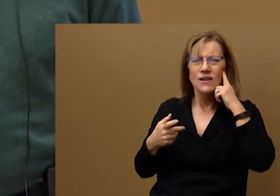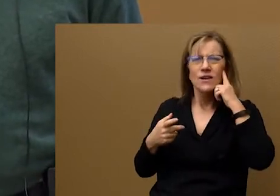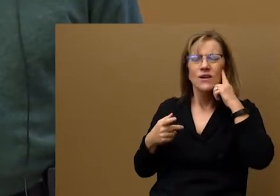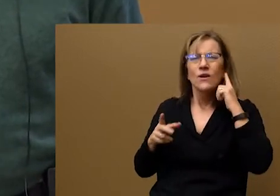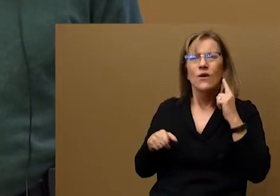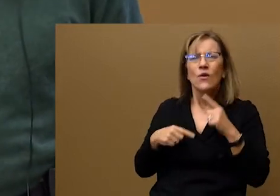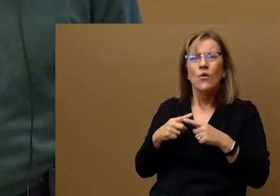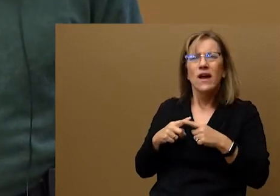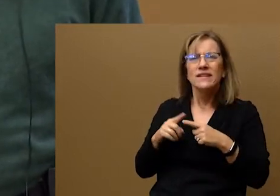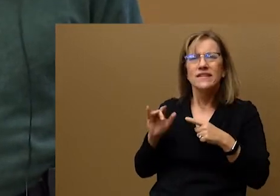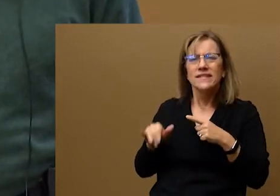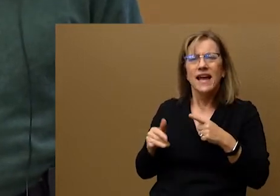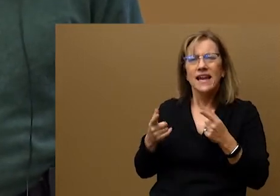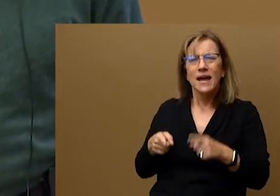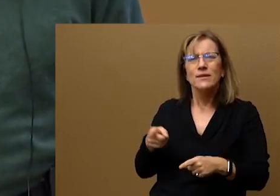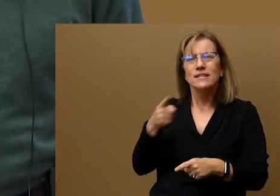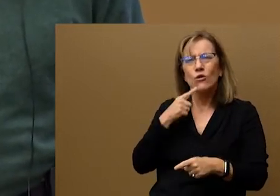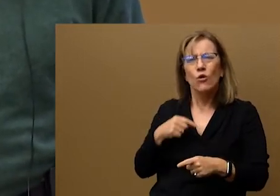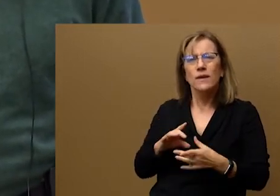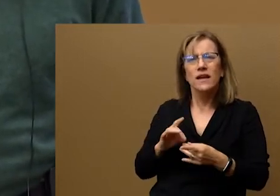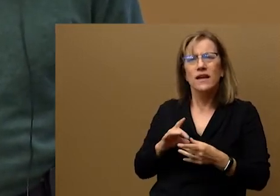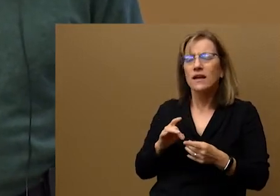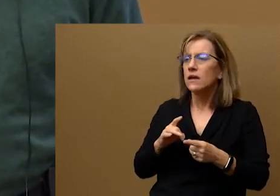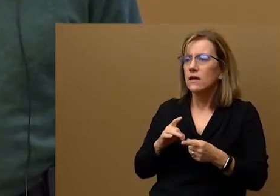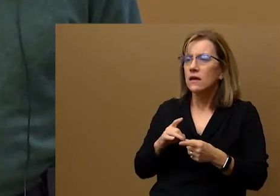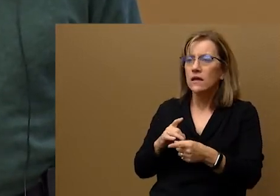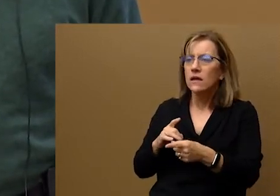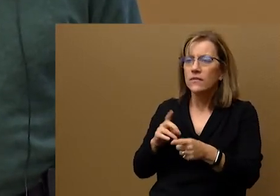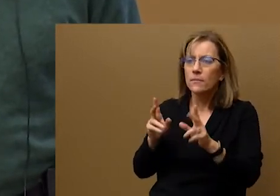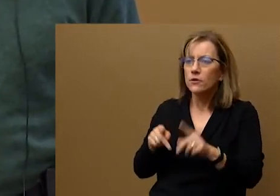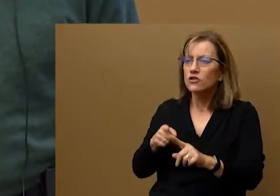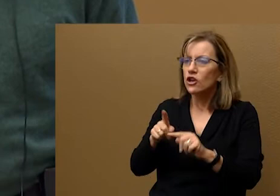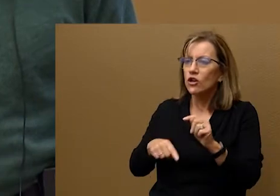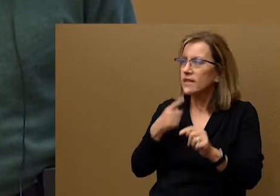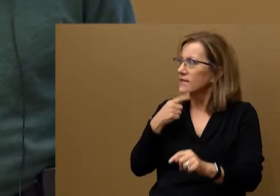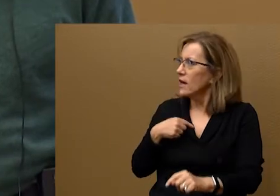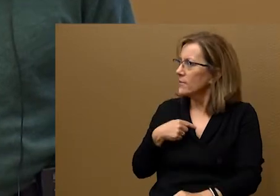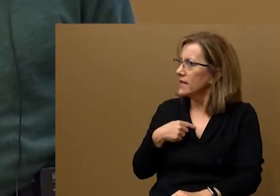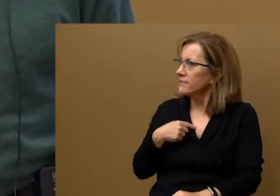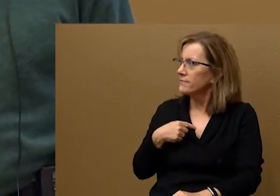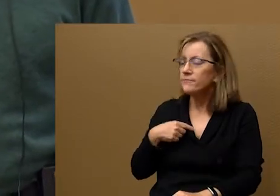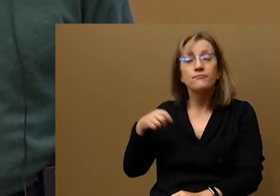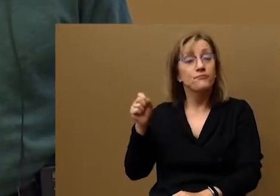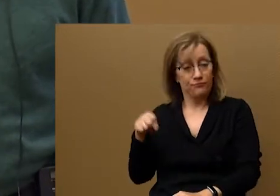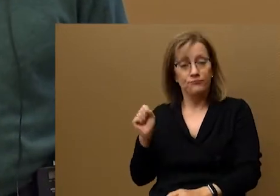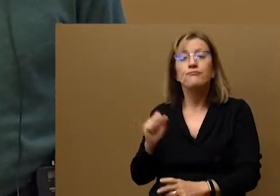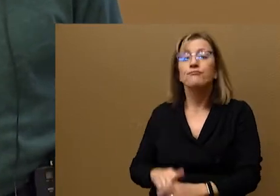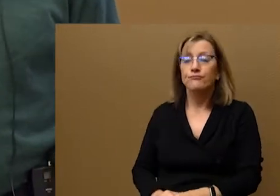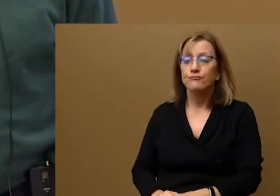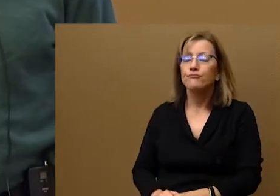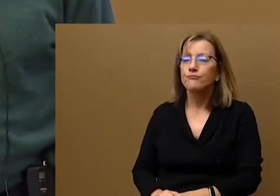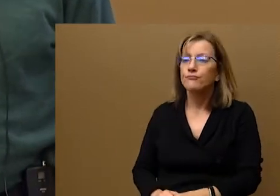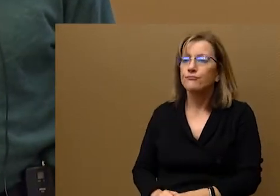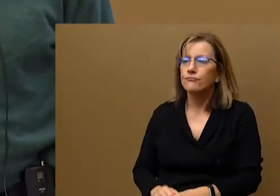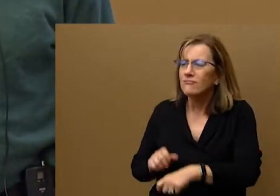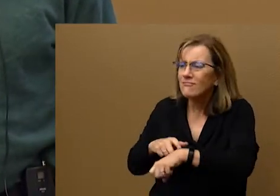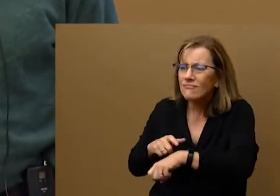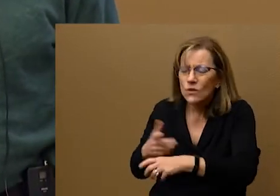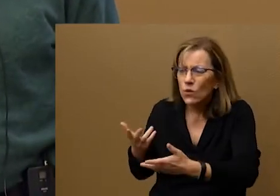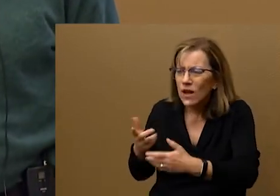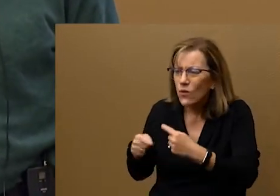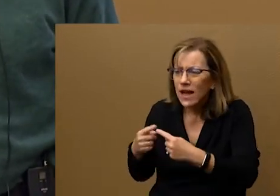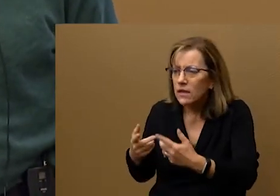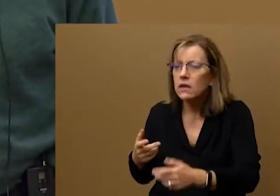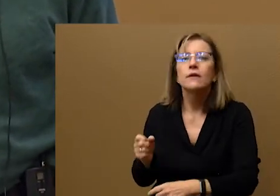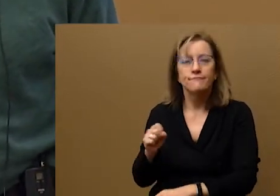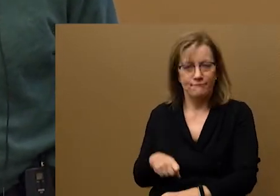going, when did that happen? And find that they couldn't tell you? I get this. Yep,